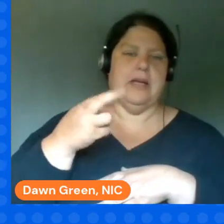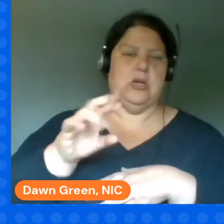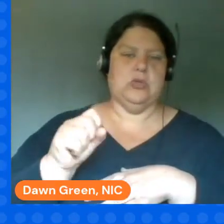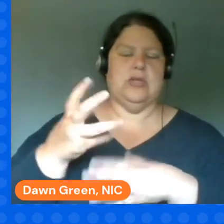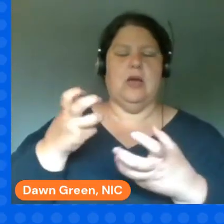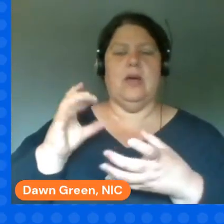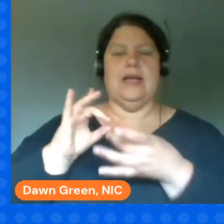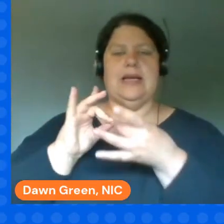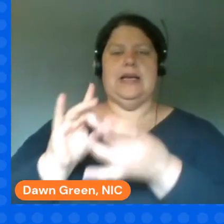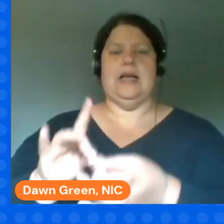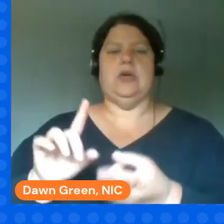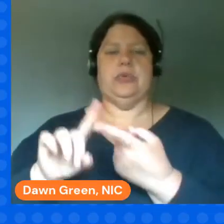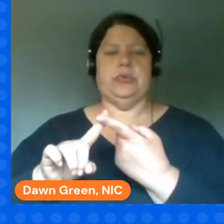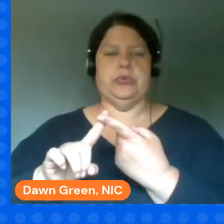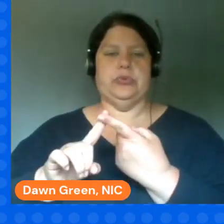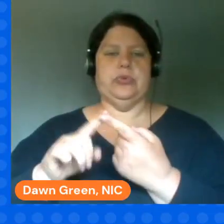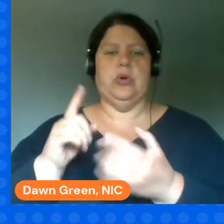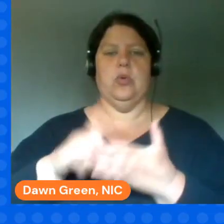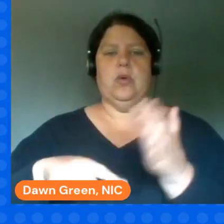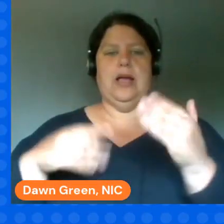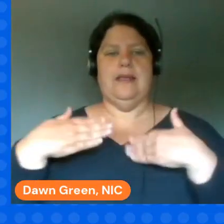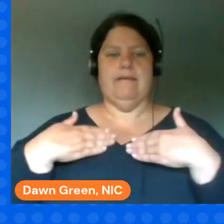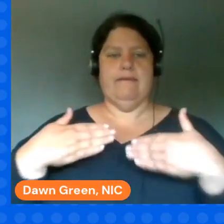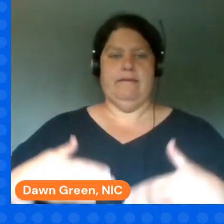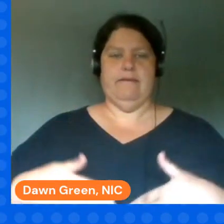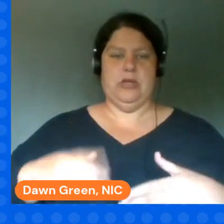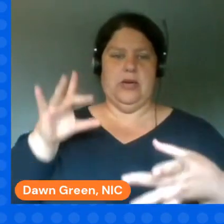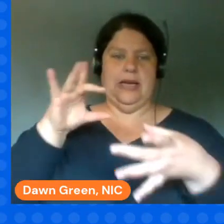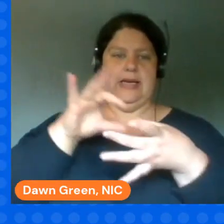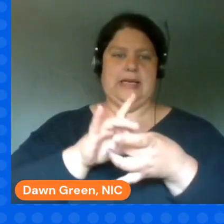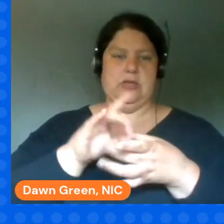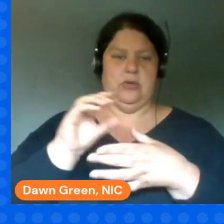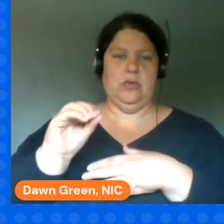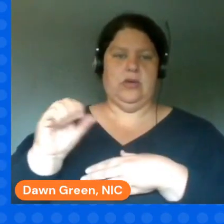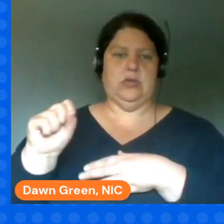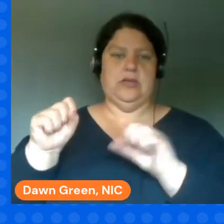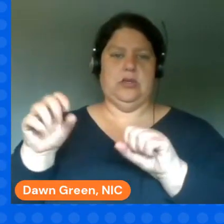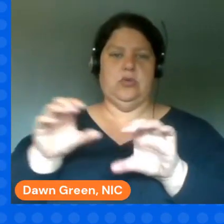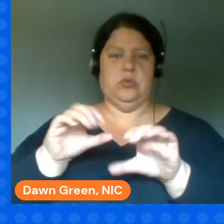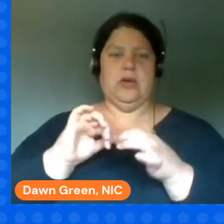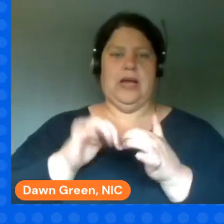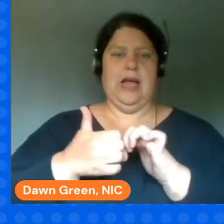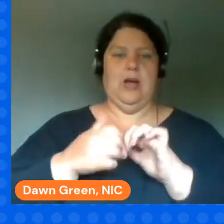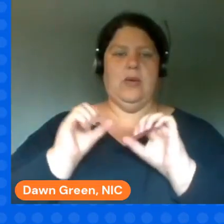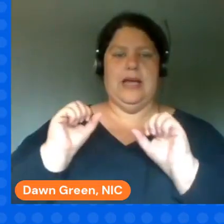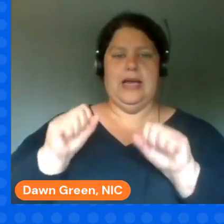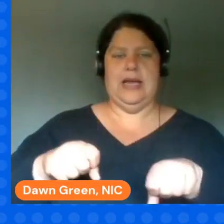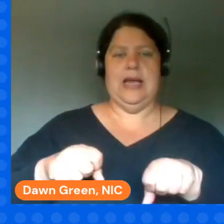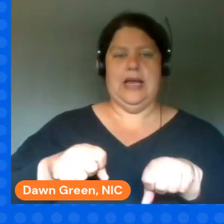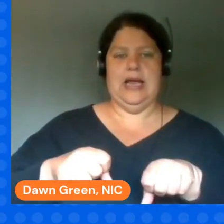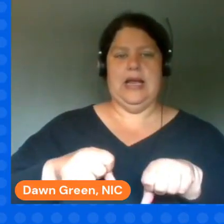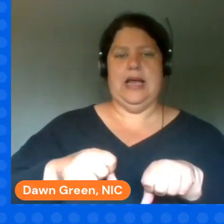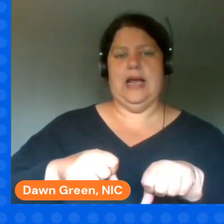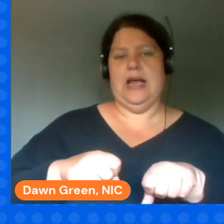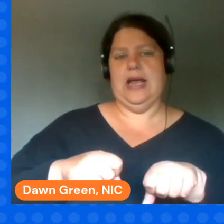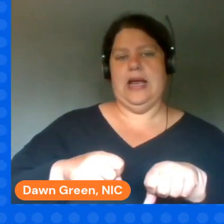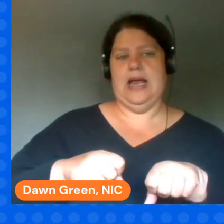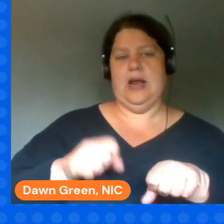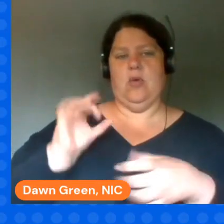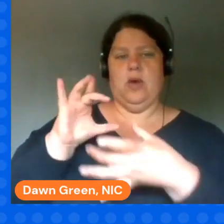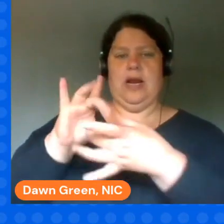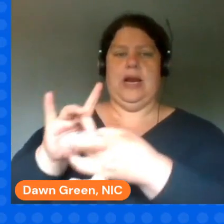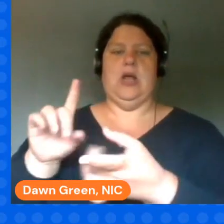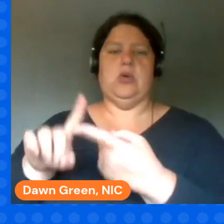are the physical connections that OctoStudio can do? Like, how can we bring OctoStudio to the physical world and vice versa?